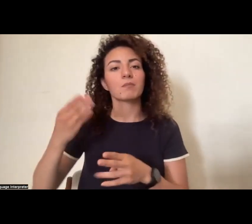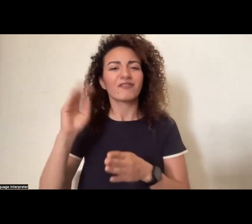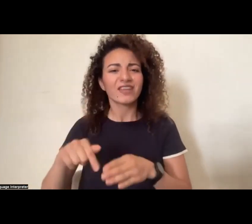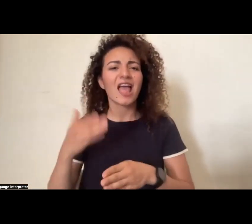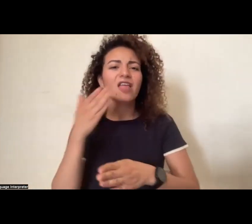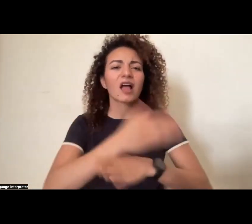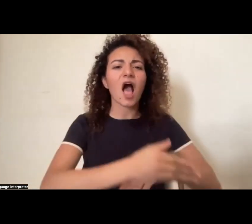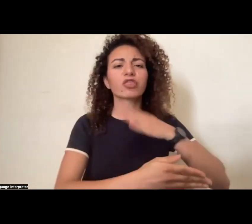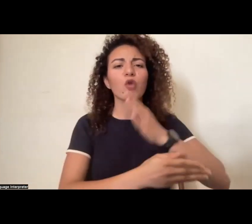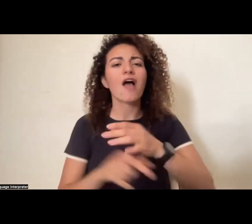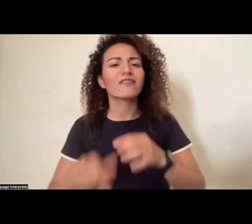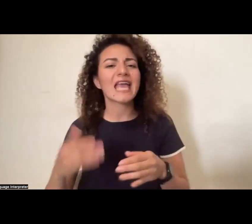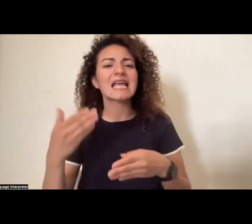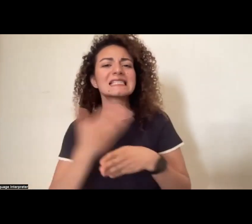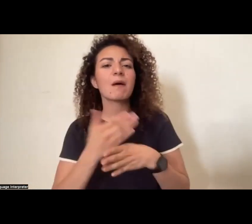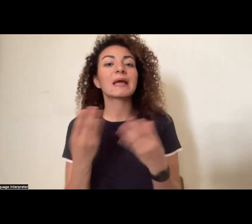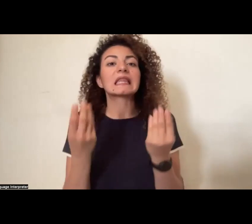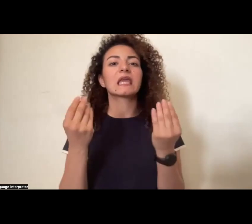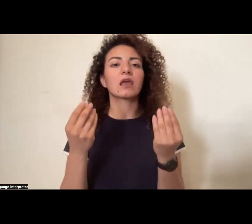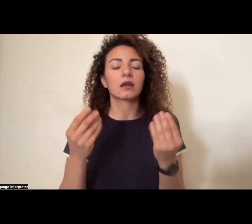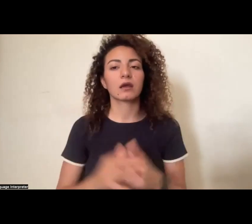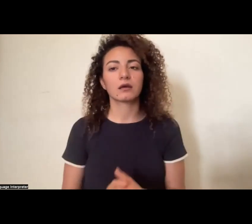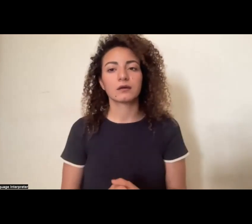of disability, but they are susceptible